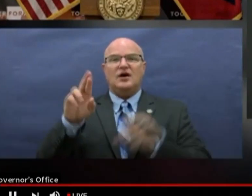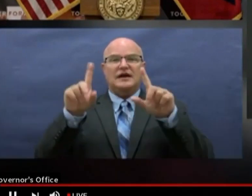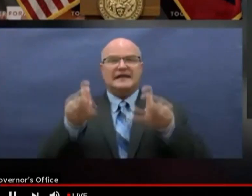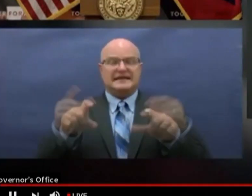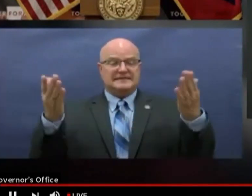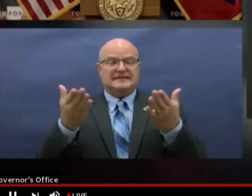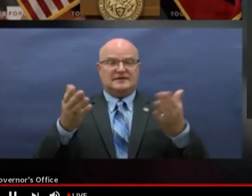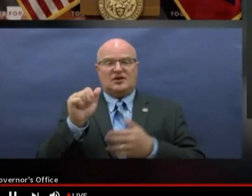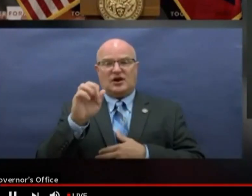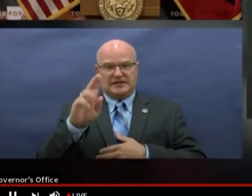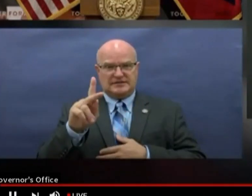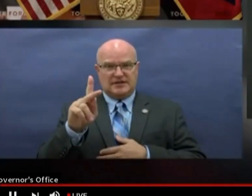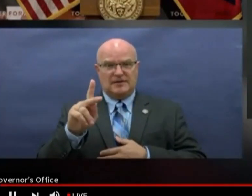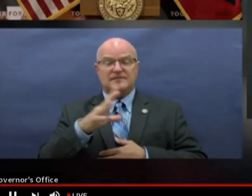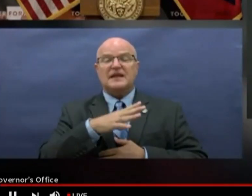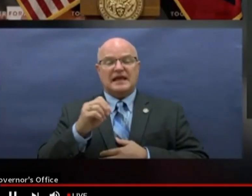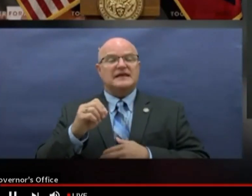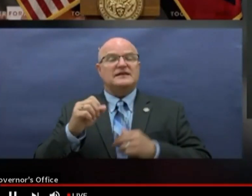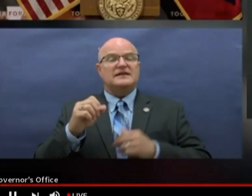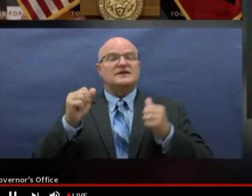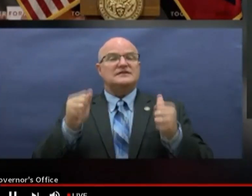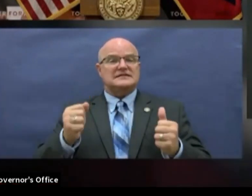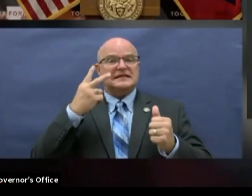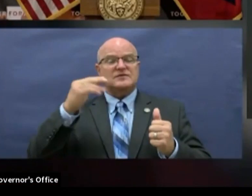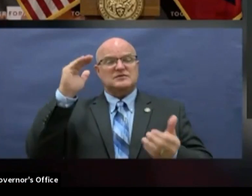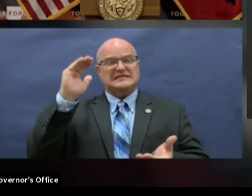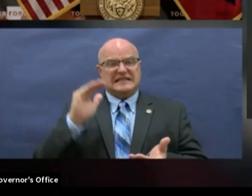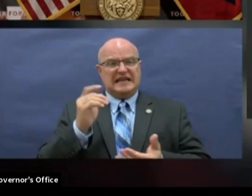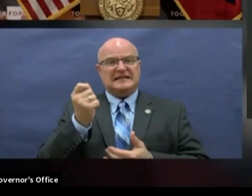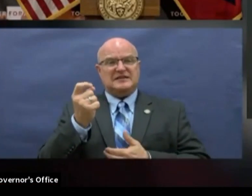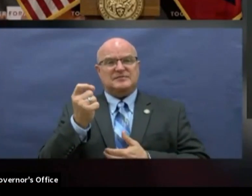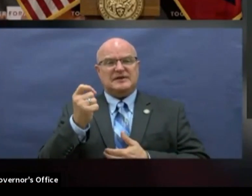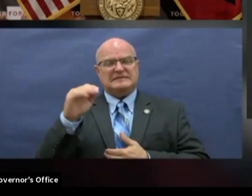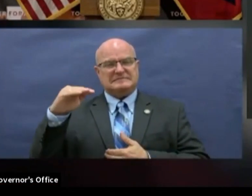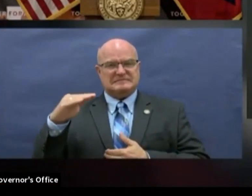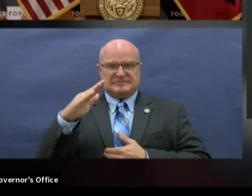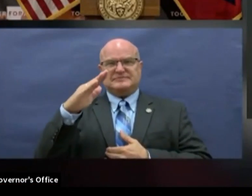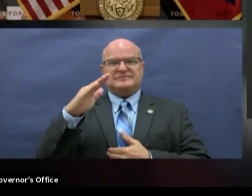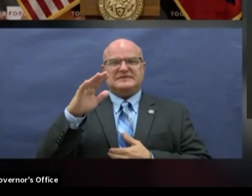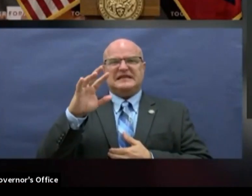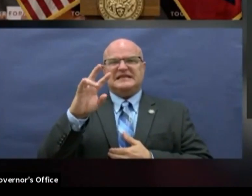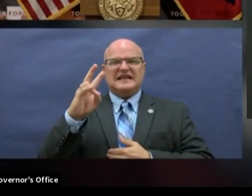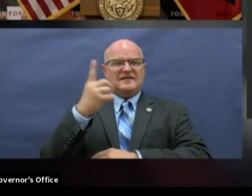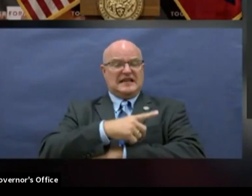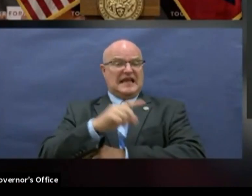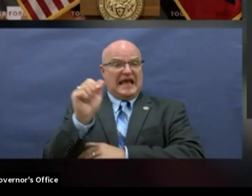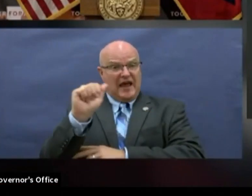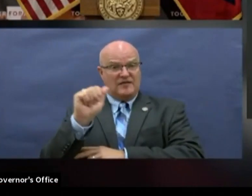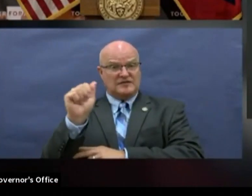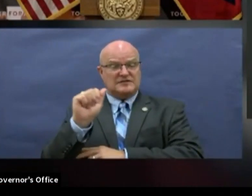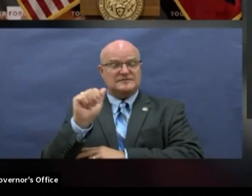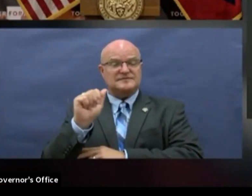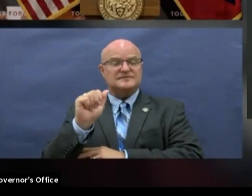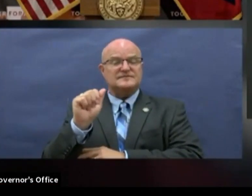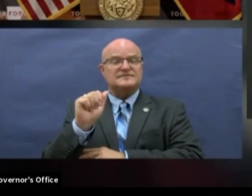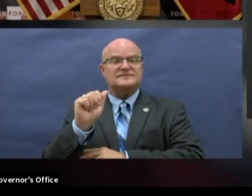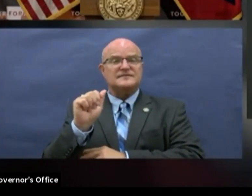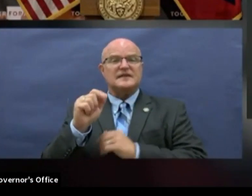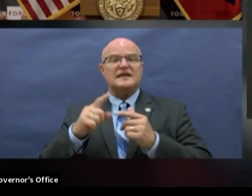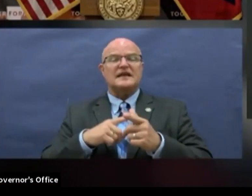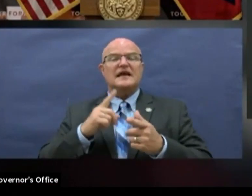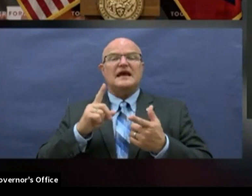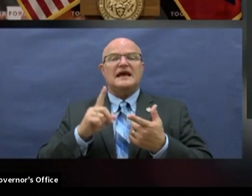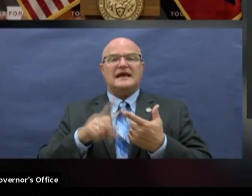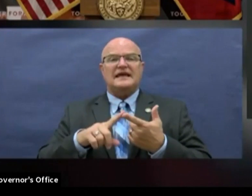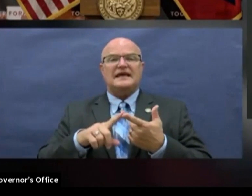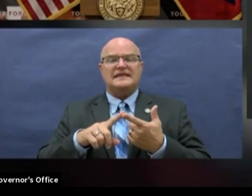Arkansas. And you can see that we were down a little bit. We upticked here in the 7-day rolling average. And then if